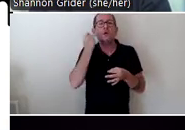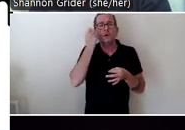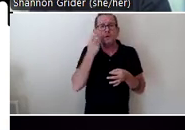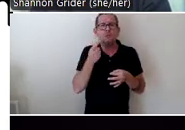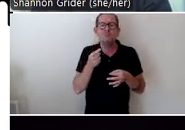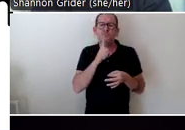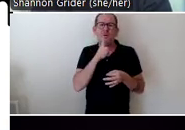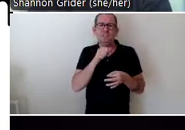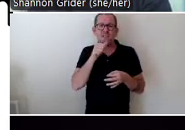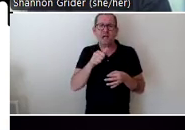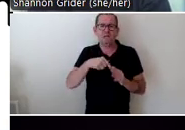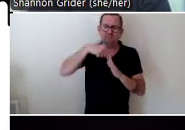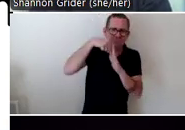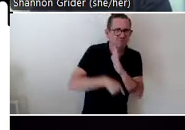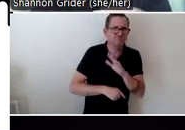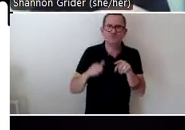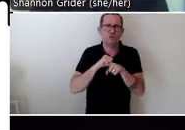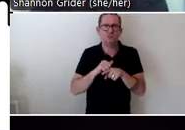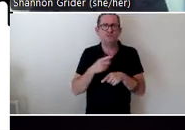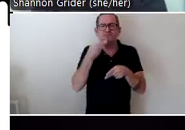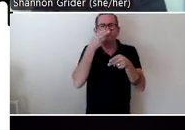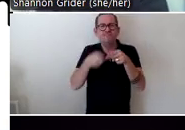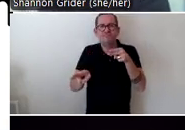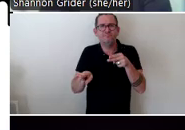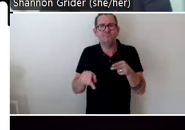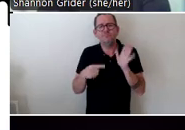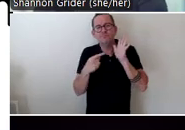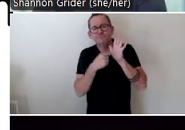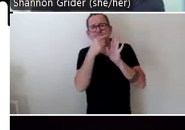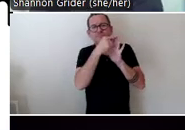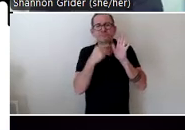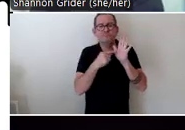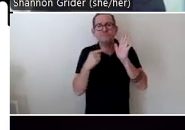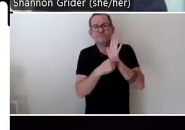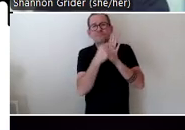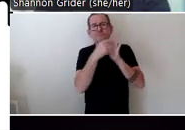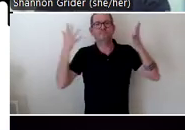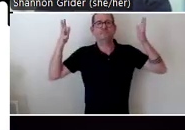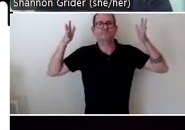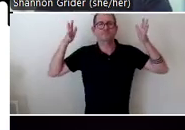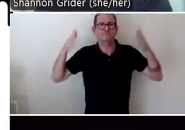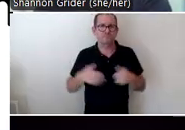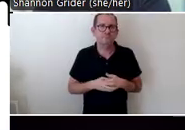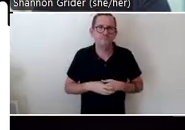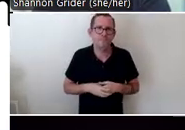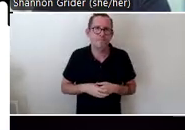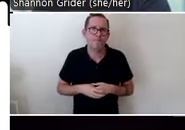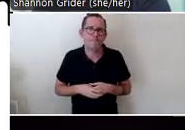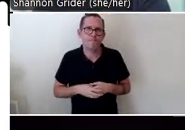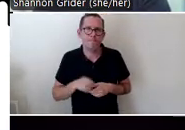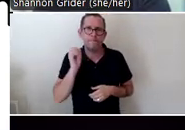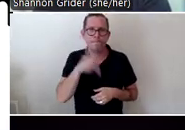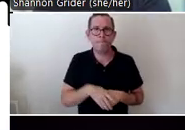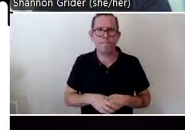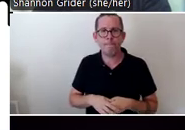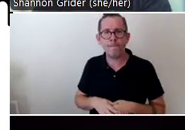contact me. I can pull up, a Zoom meeting, not to go into too great a detail, but I can pull it up and you can use a laptop or what have